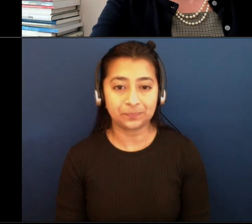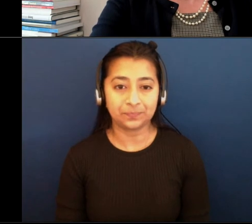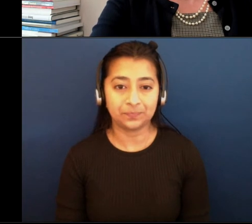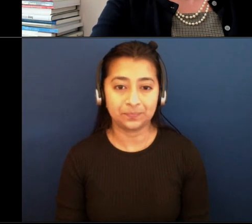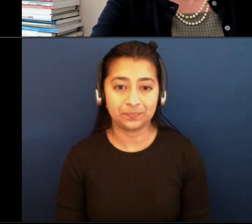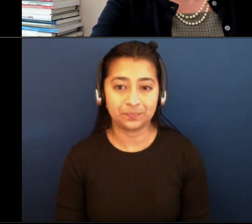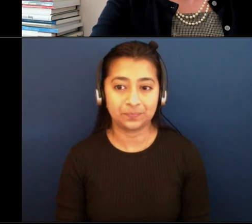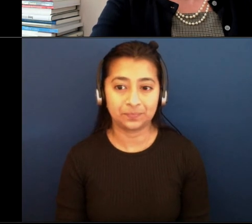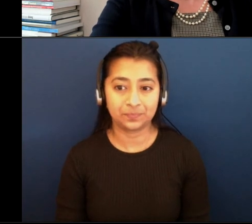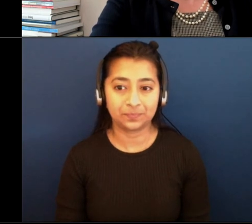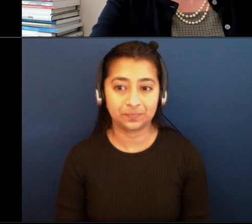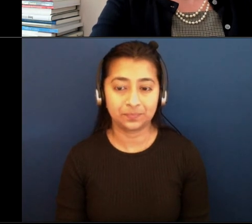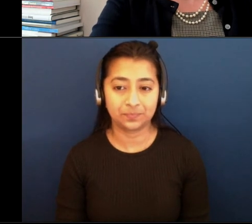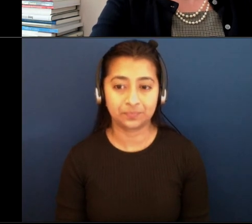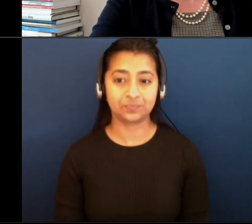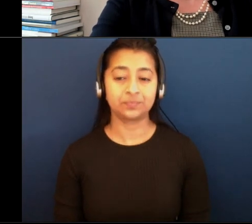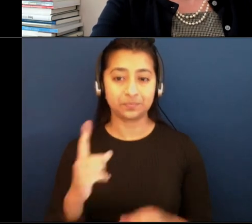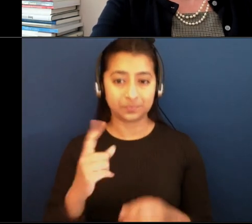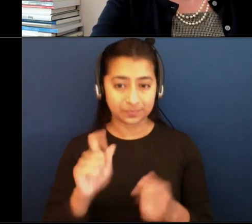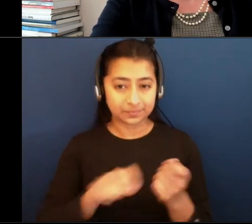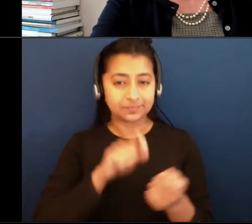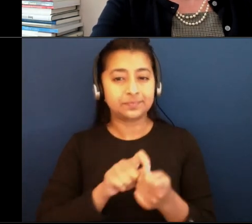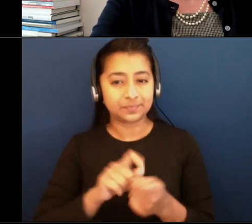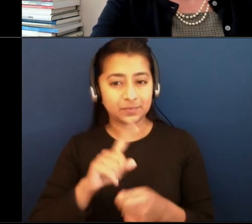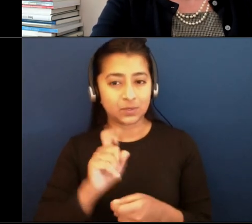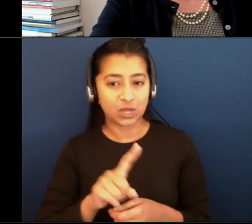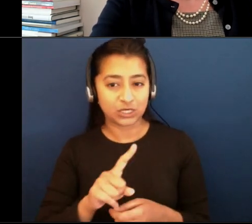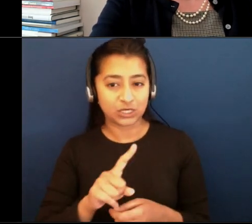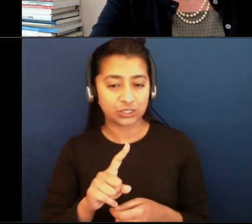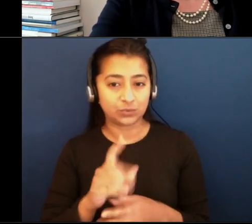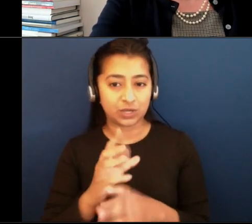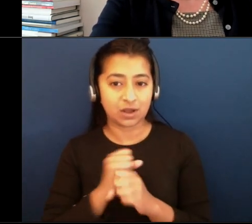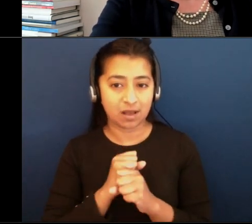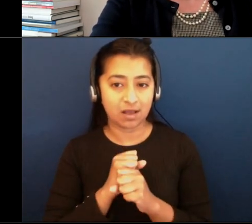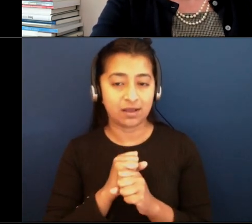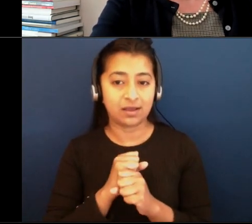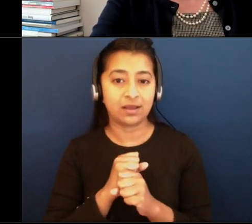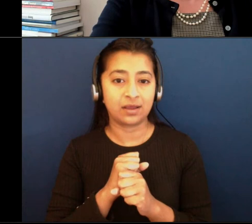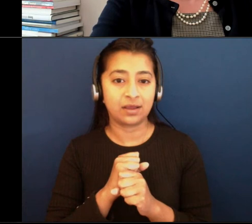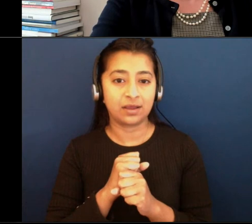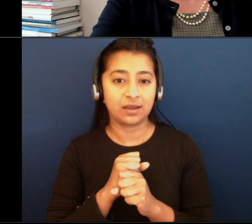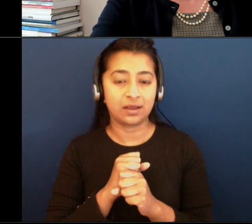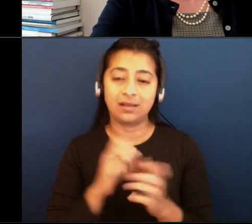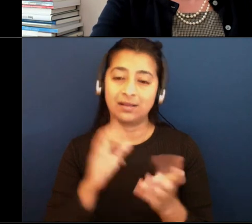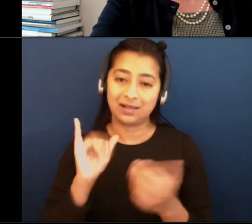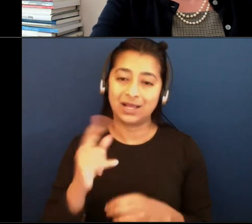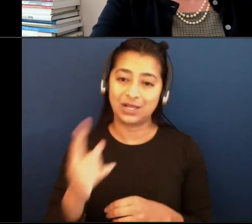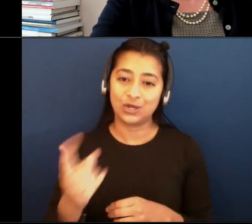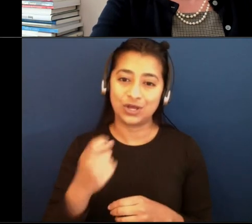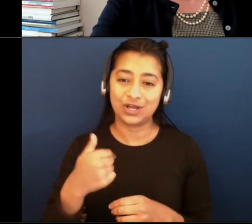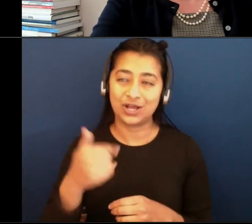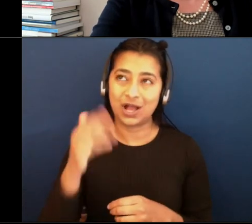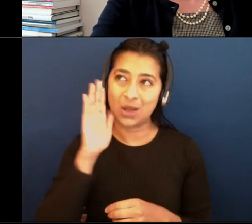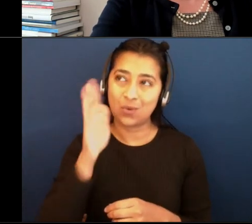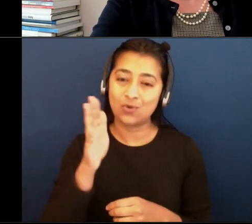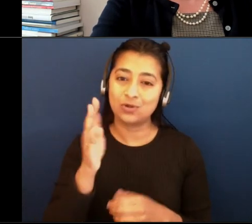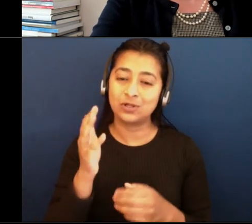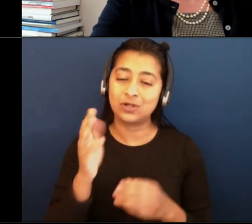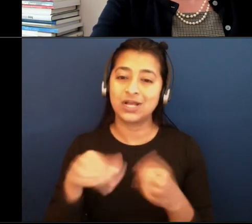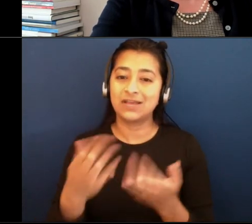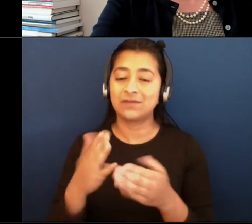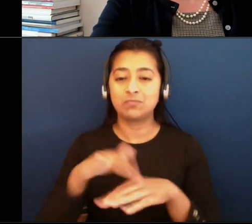One very specific question that we received is, and this is a question that I will now kind of give a general answer